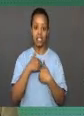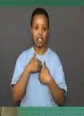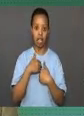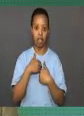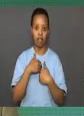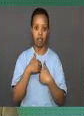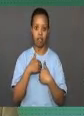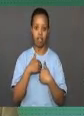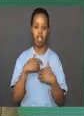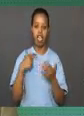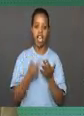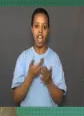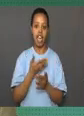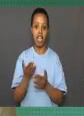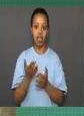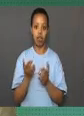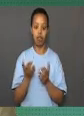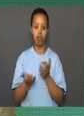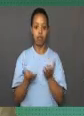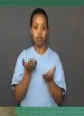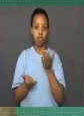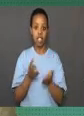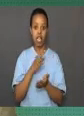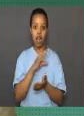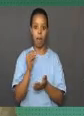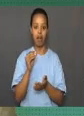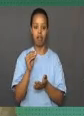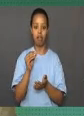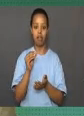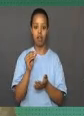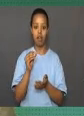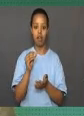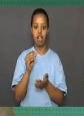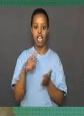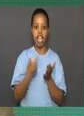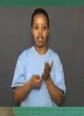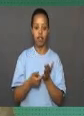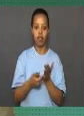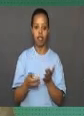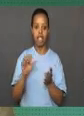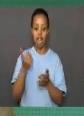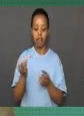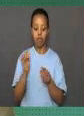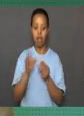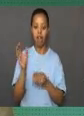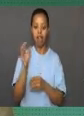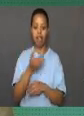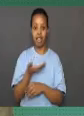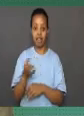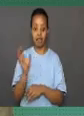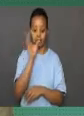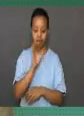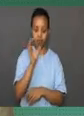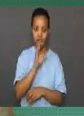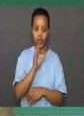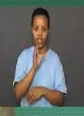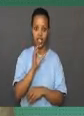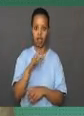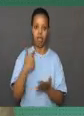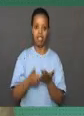to evaluate and explore the nature of the stimulus with the corresponding